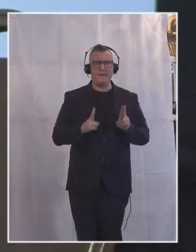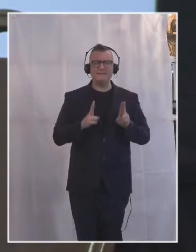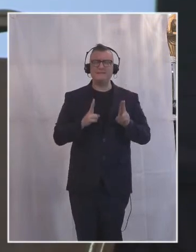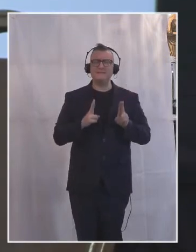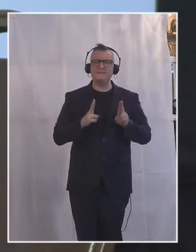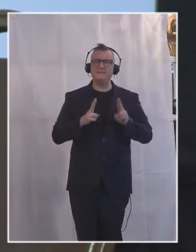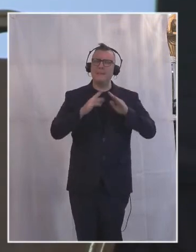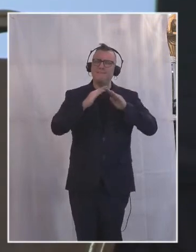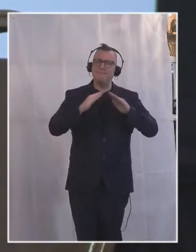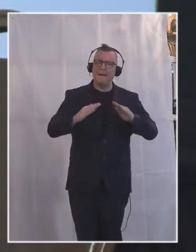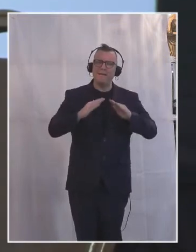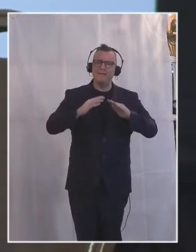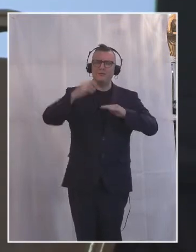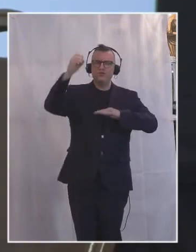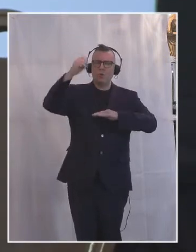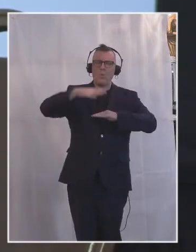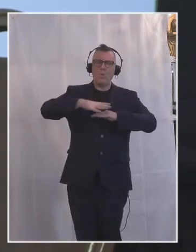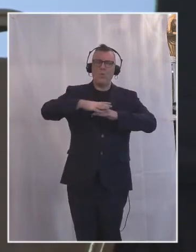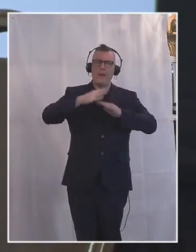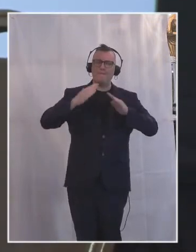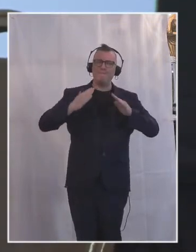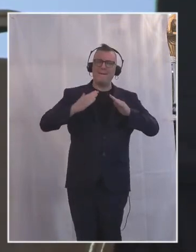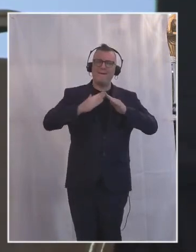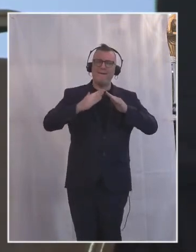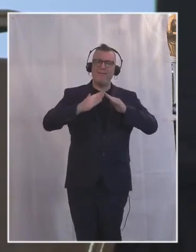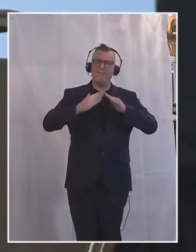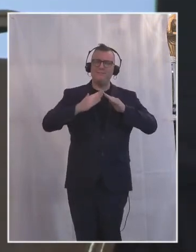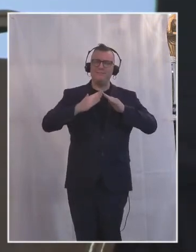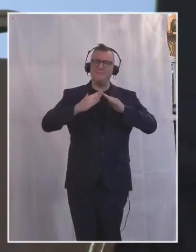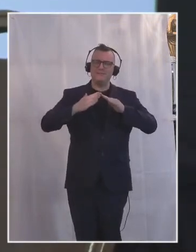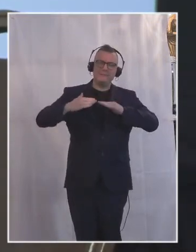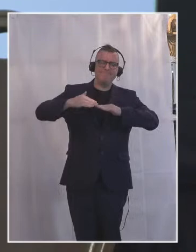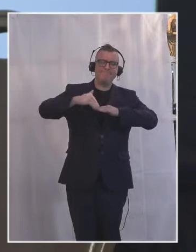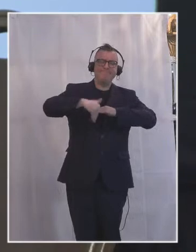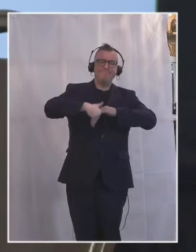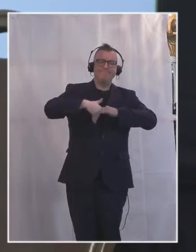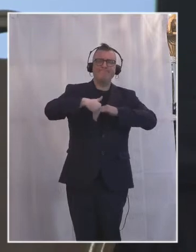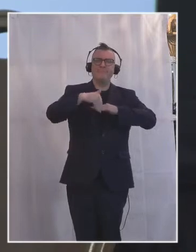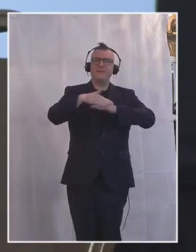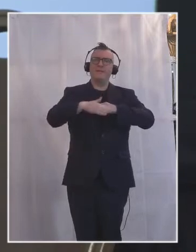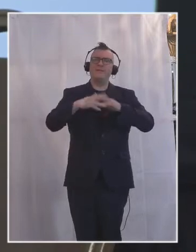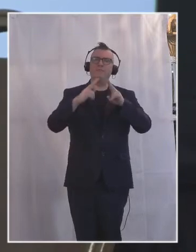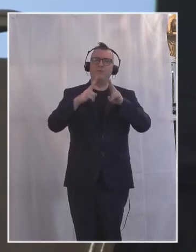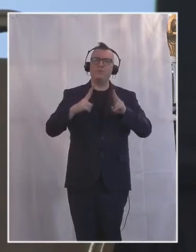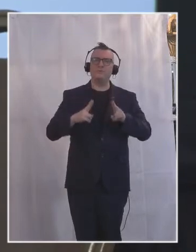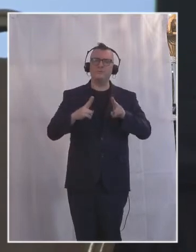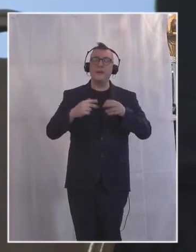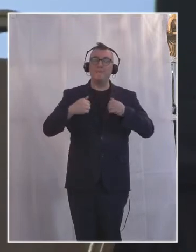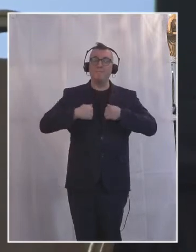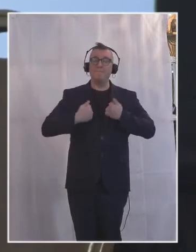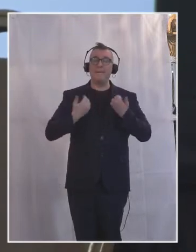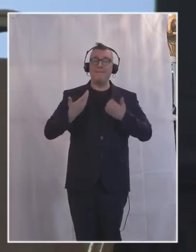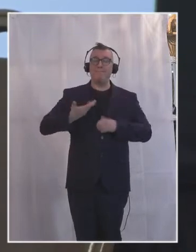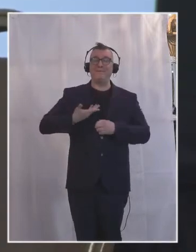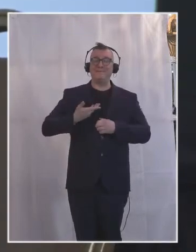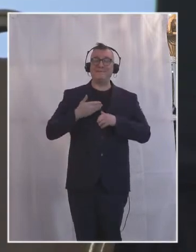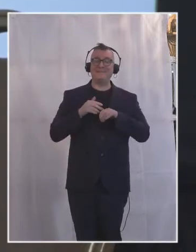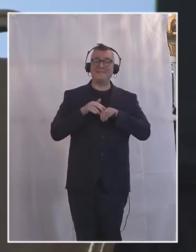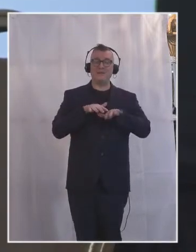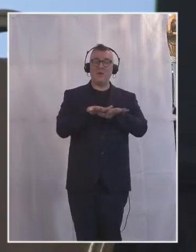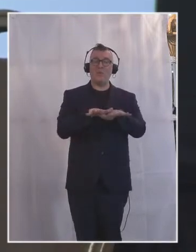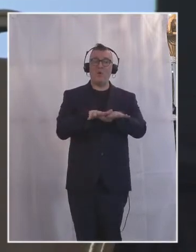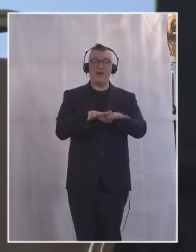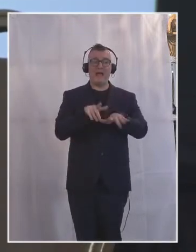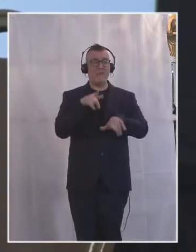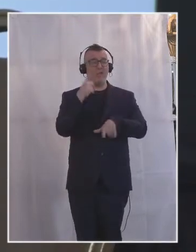system. And I had a network of already business associates that I could start, testing the product with,